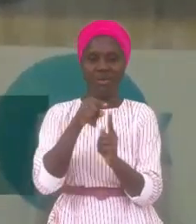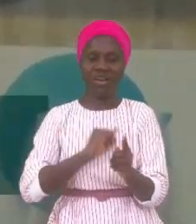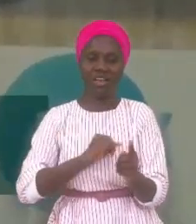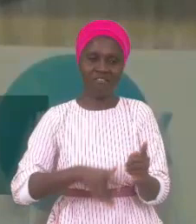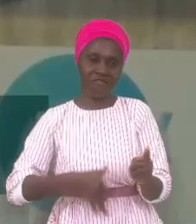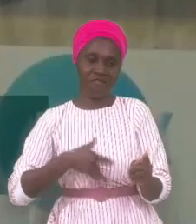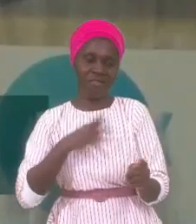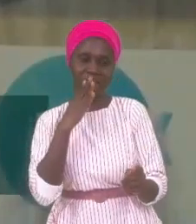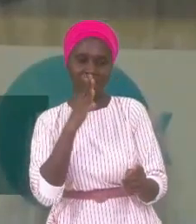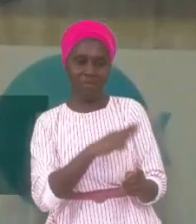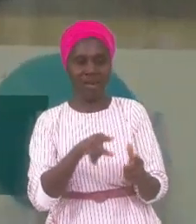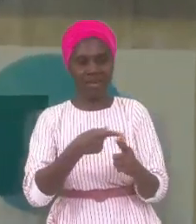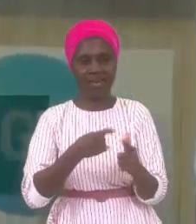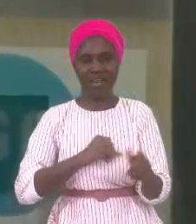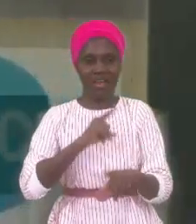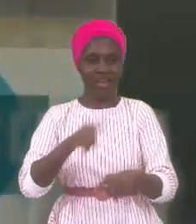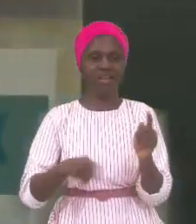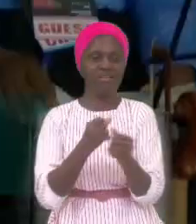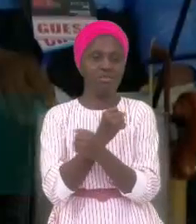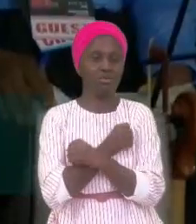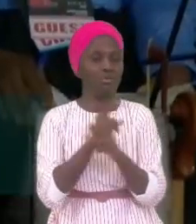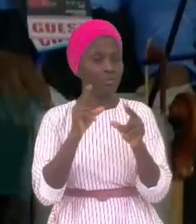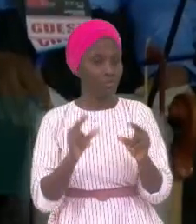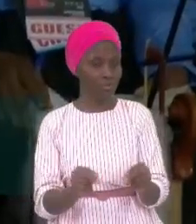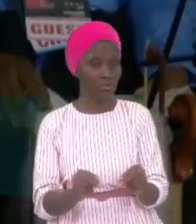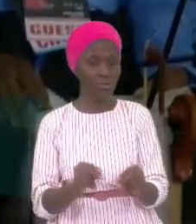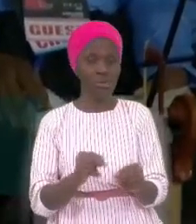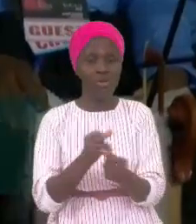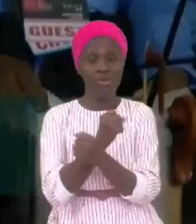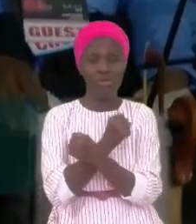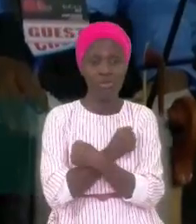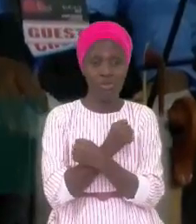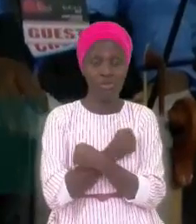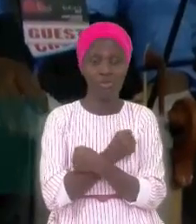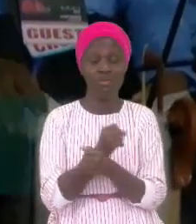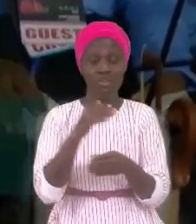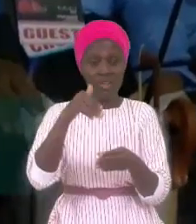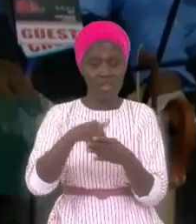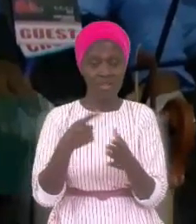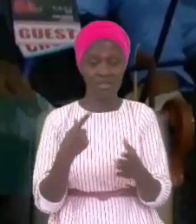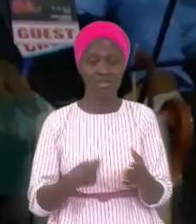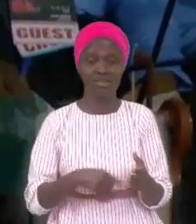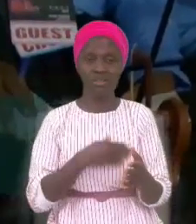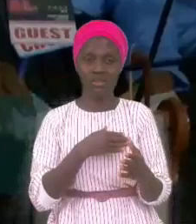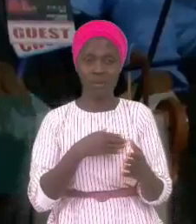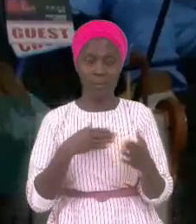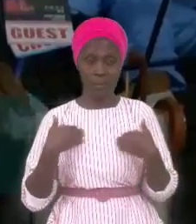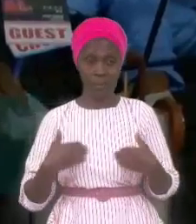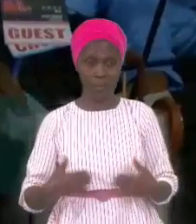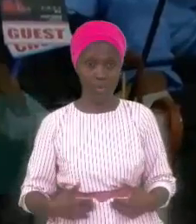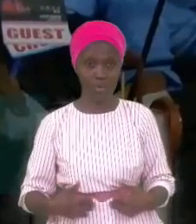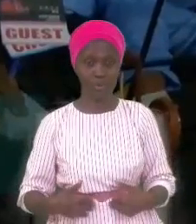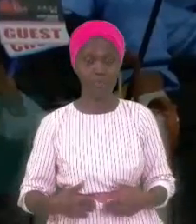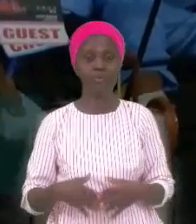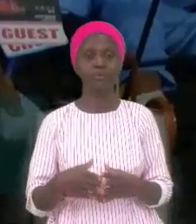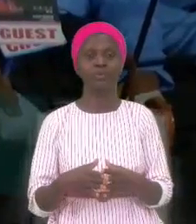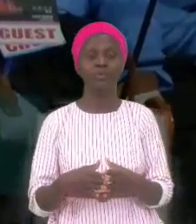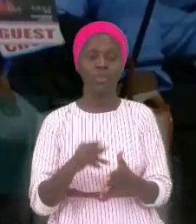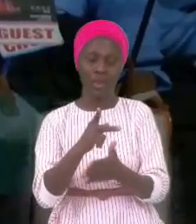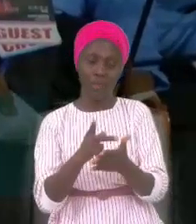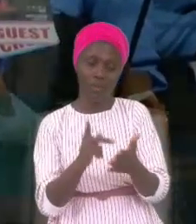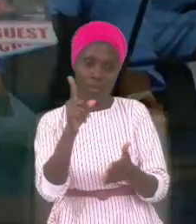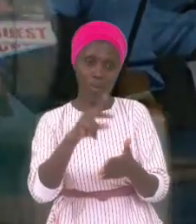feeling very good. You see, love within the body, one part of the body to the other. Have you seen that